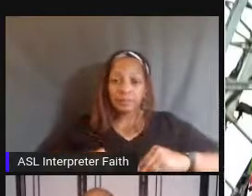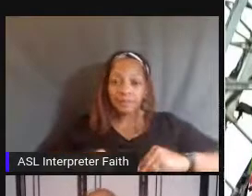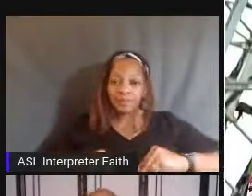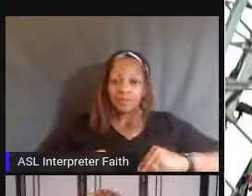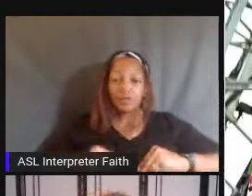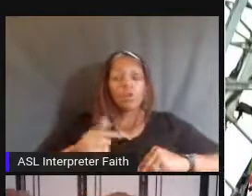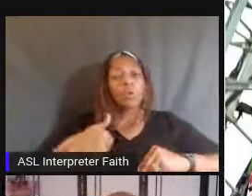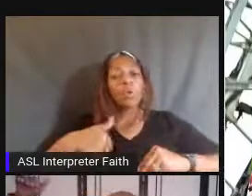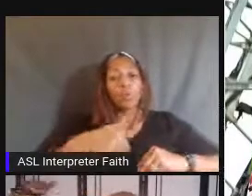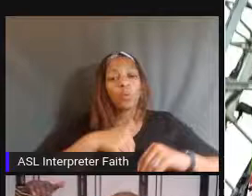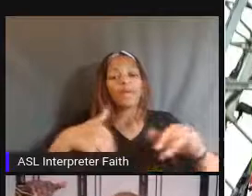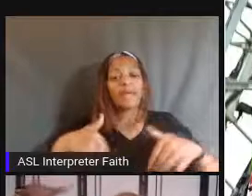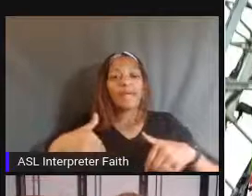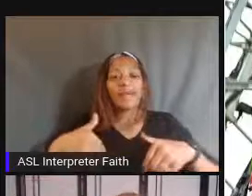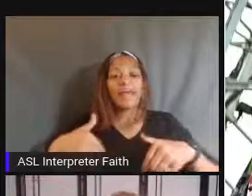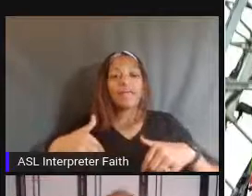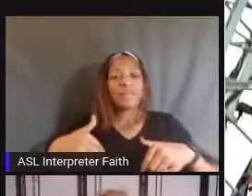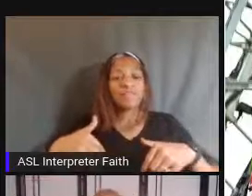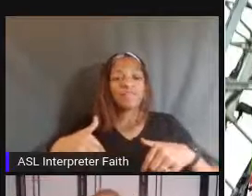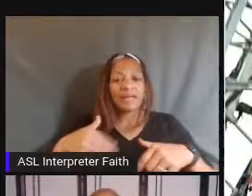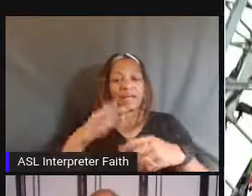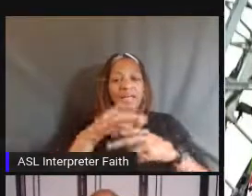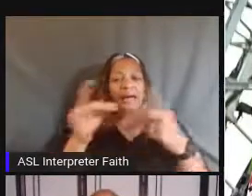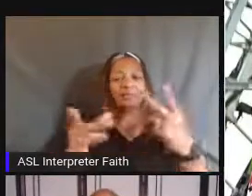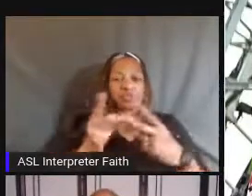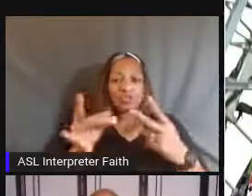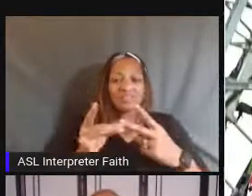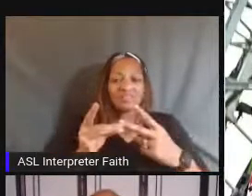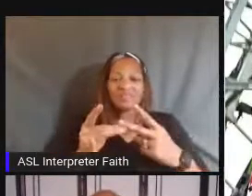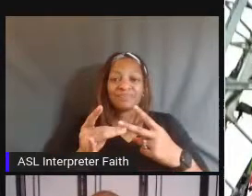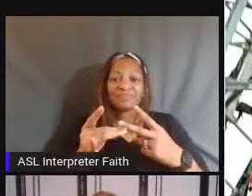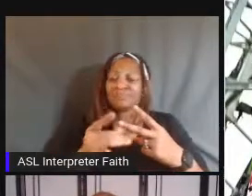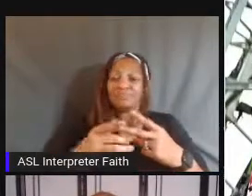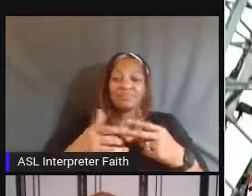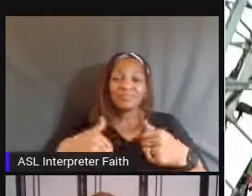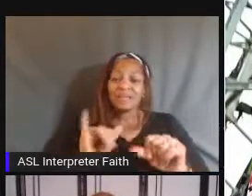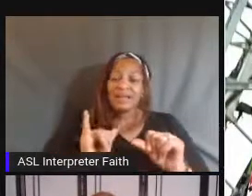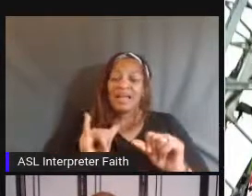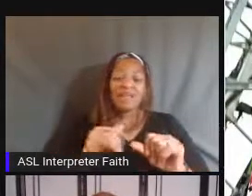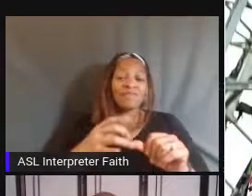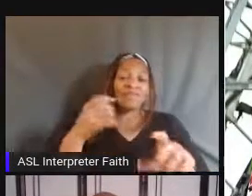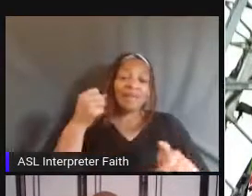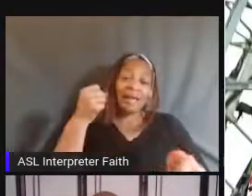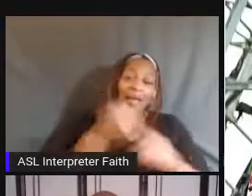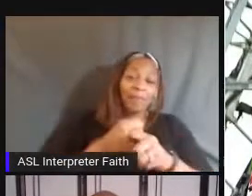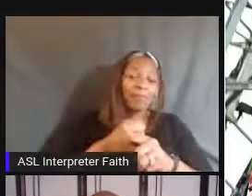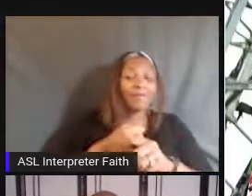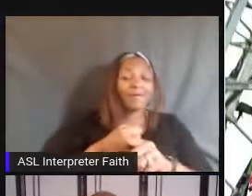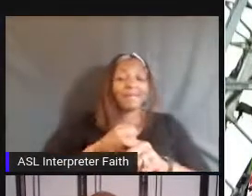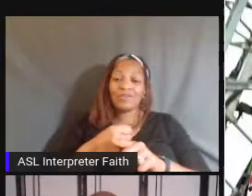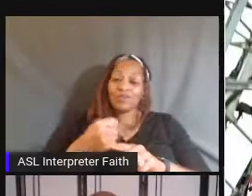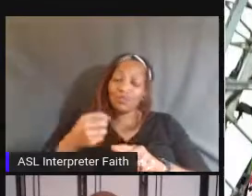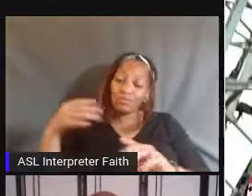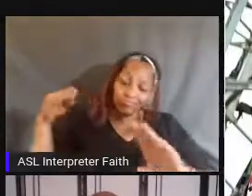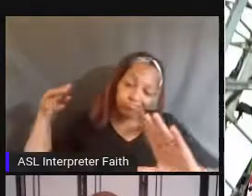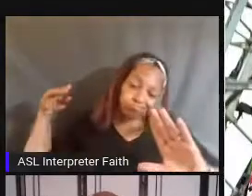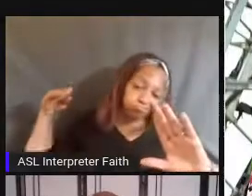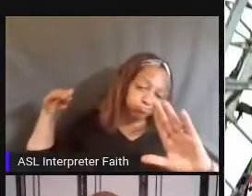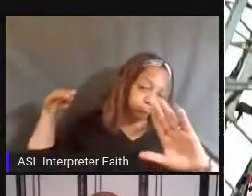Even while zipping down at great speed, and we're like, oh my, oh my, oh